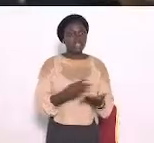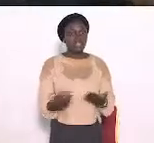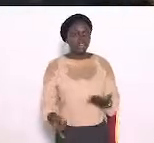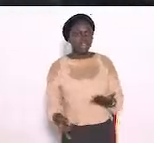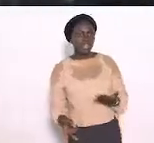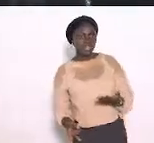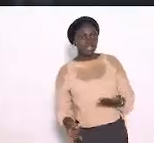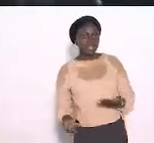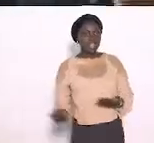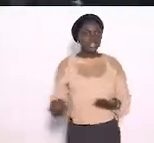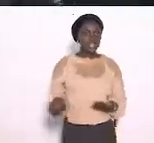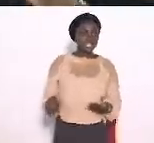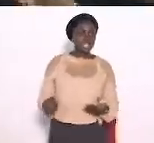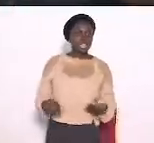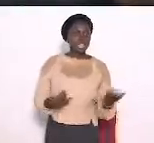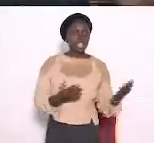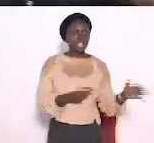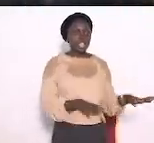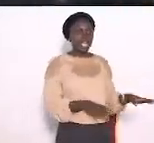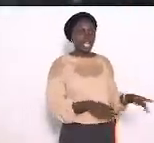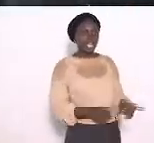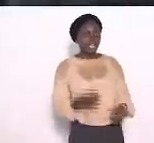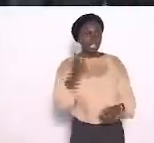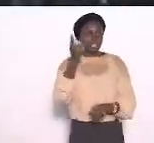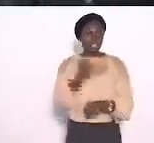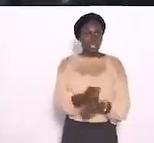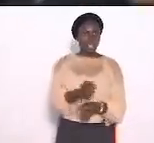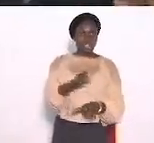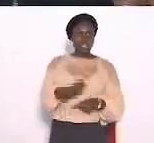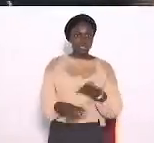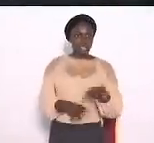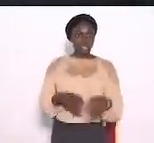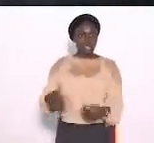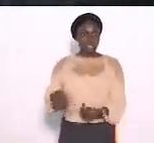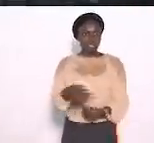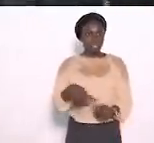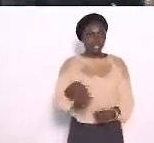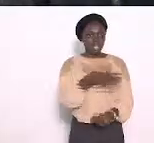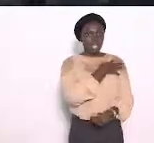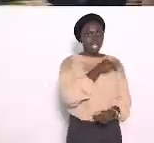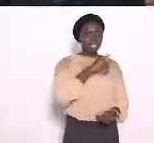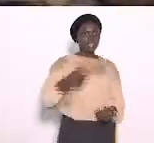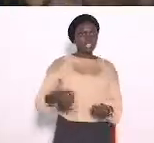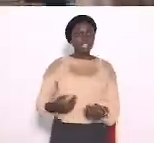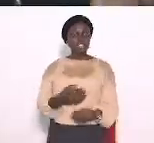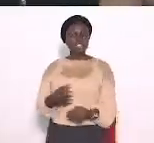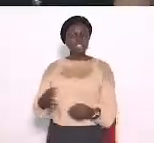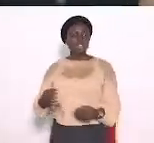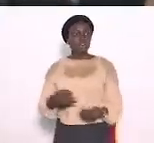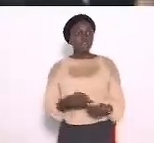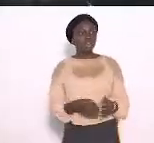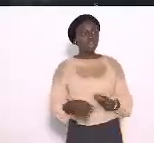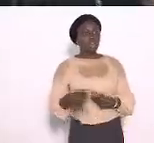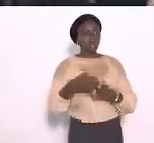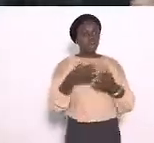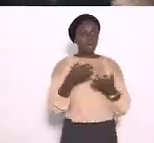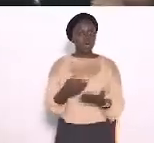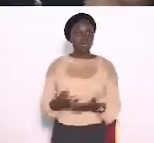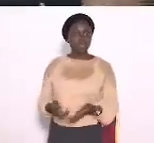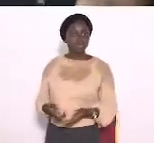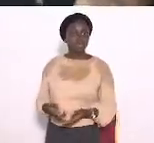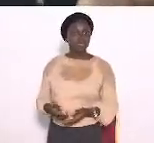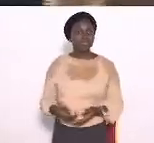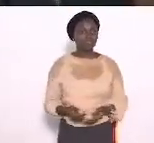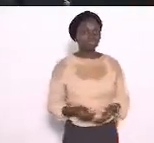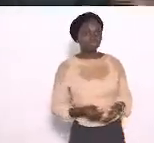harder yes yes take just walk around just walk around the Jer Jer now we